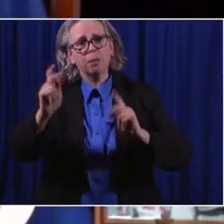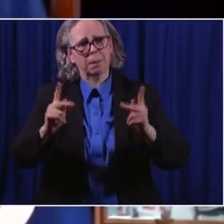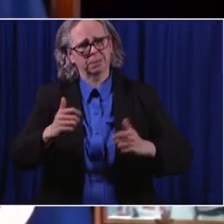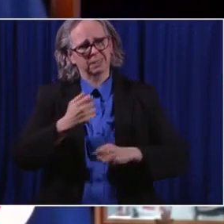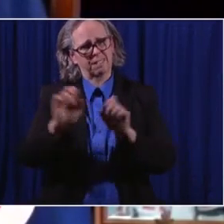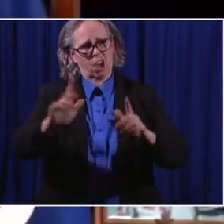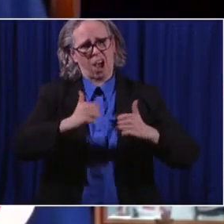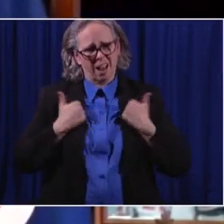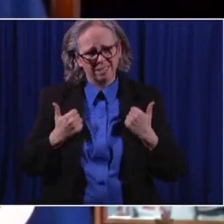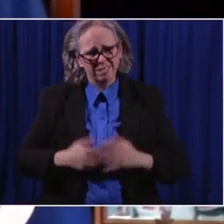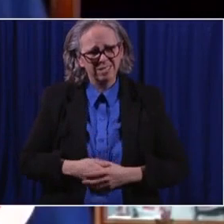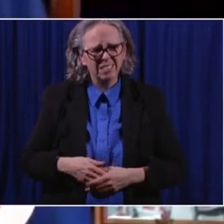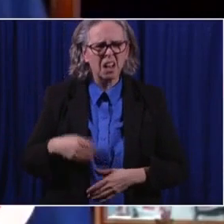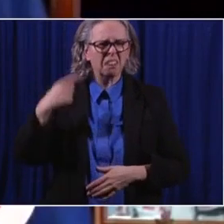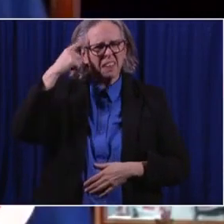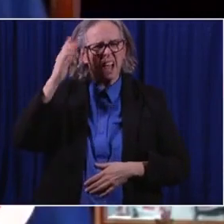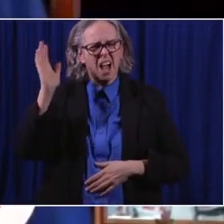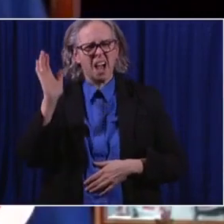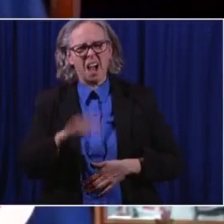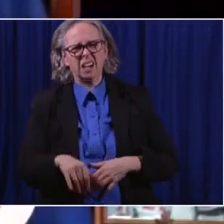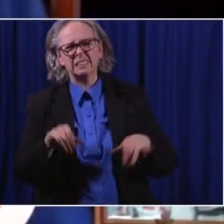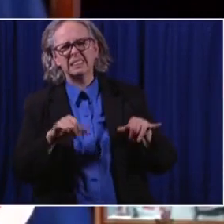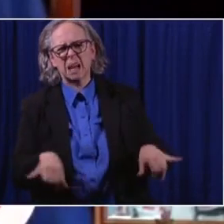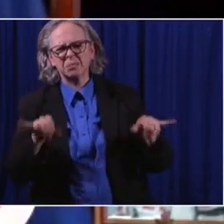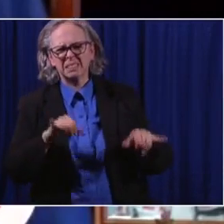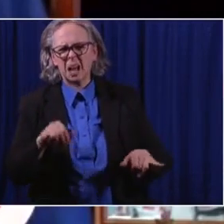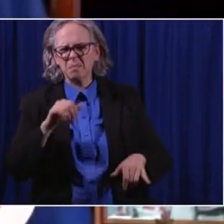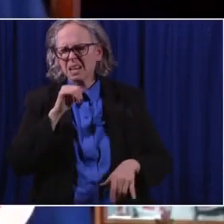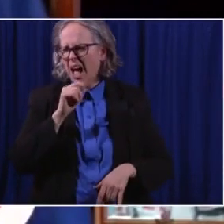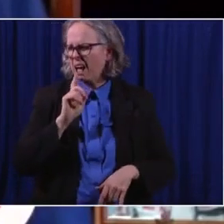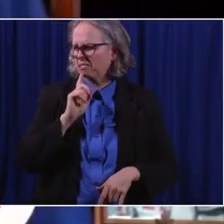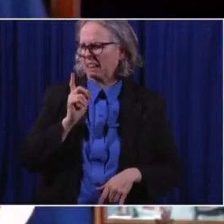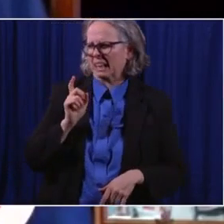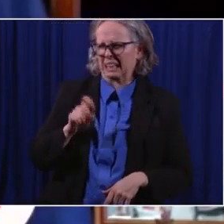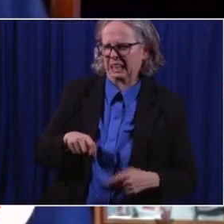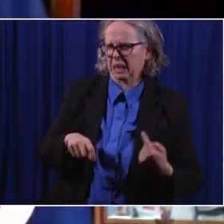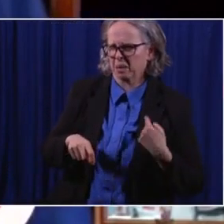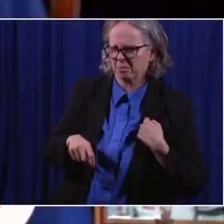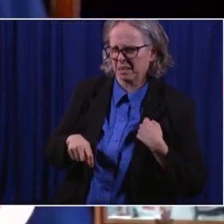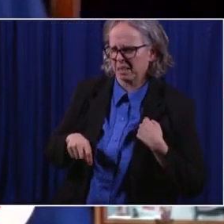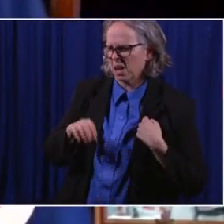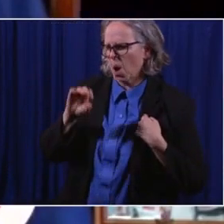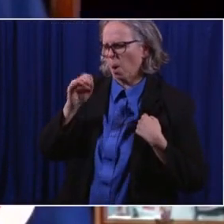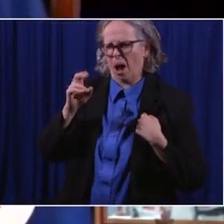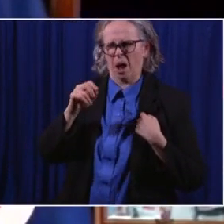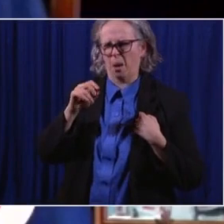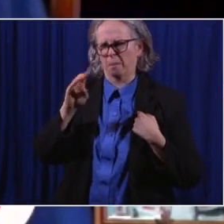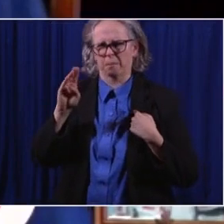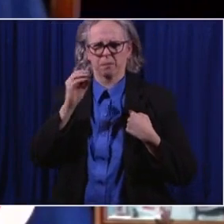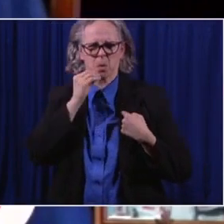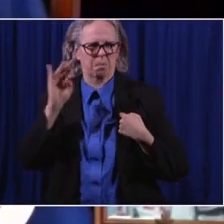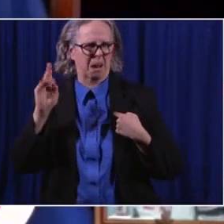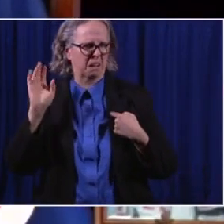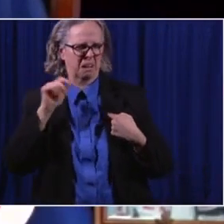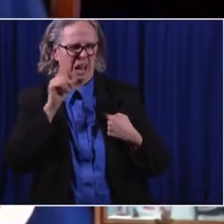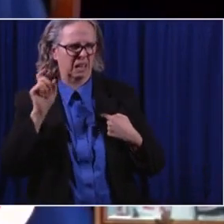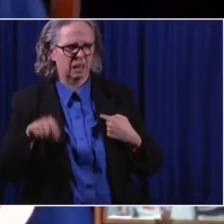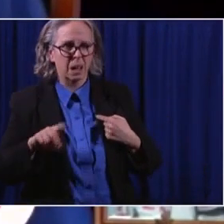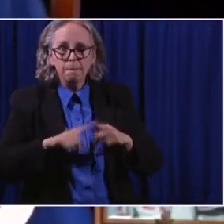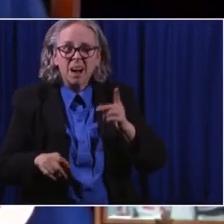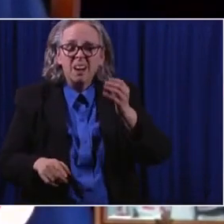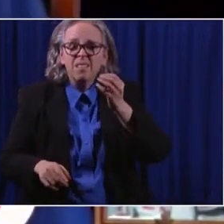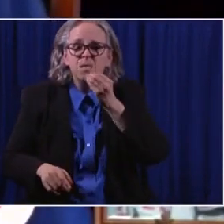it sounds like the same old thing we always hear, I want you to think about this. The food bank didn't open until 8 o'clock, and people were